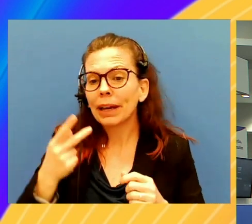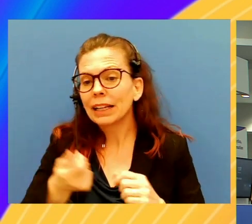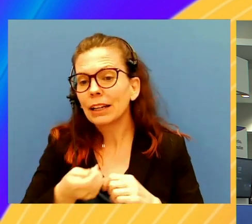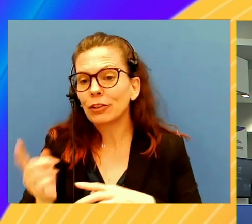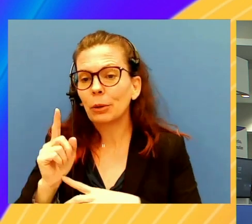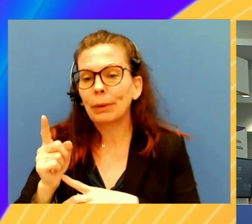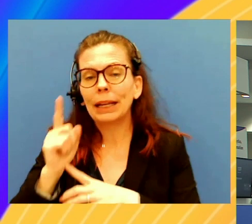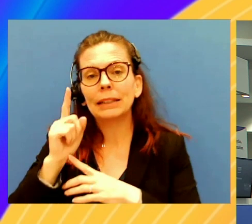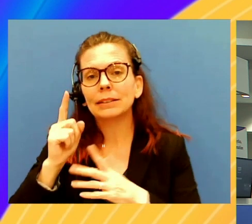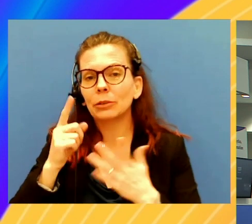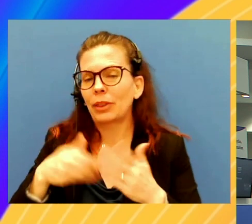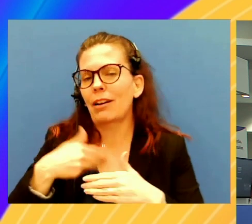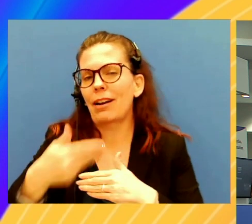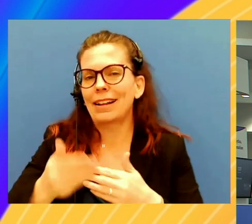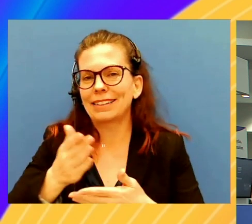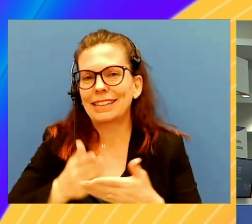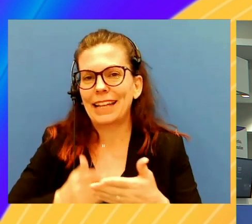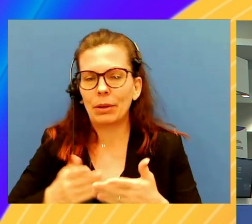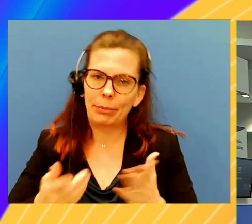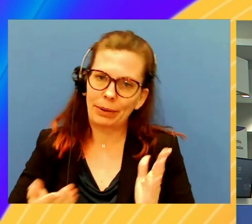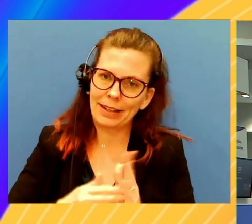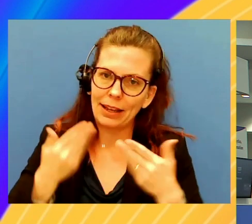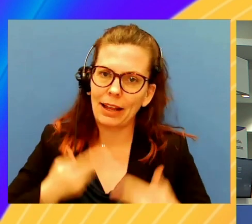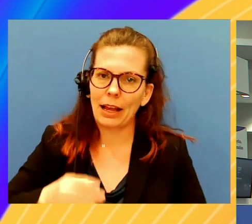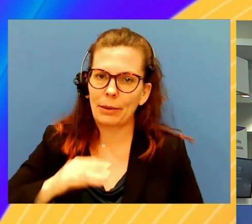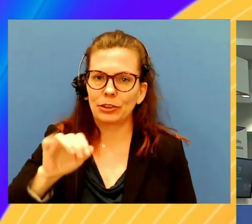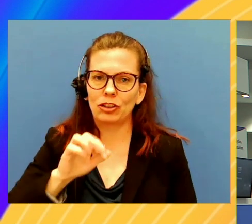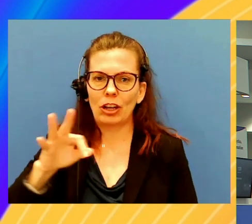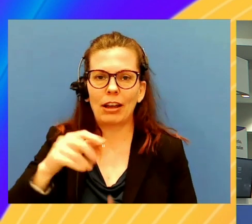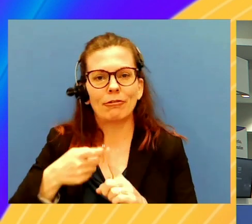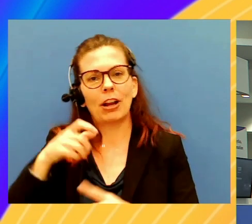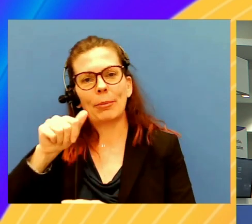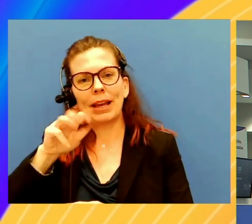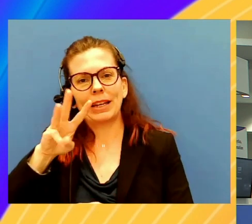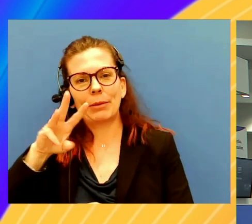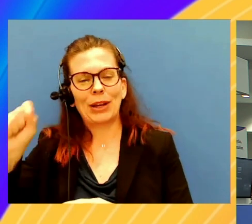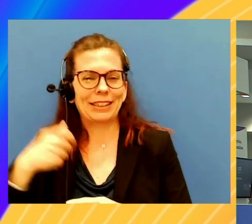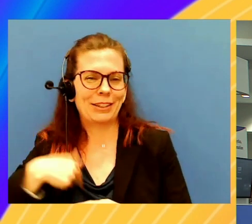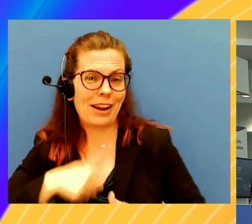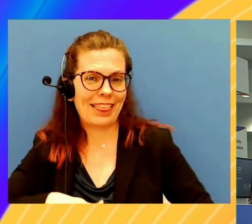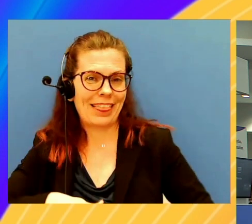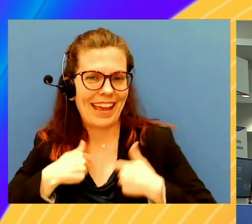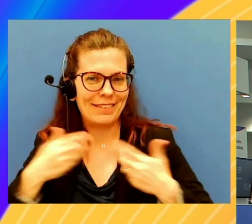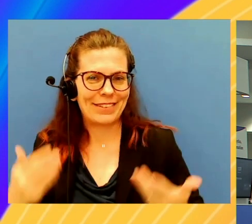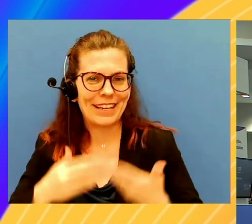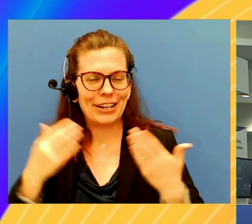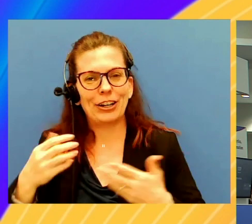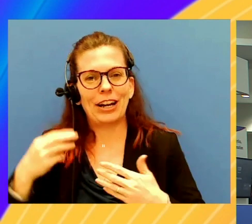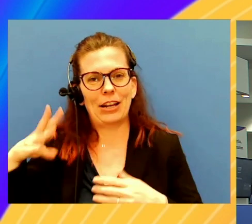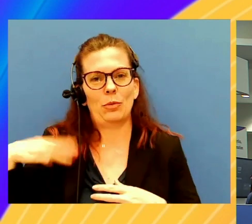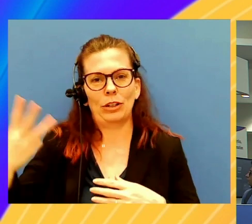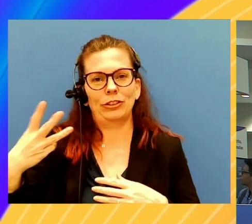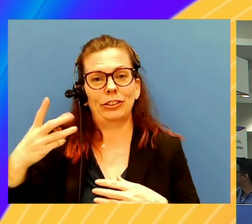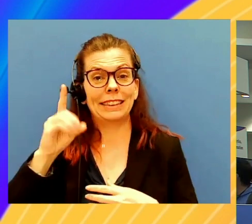few minutes with our next segment. But again, I'm Jeff Marushak from AWS, and we are live here in Washington,